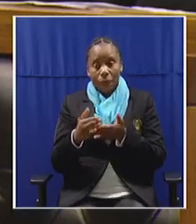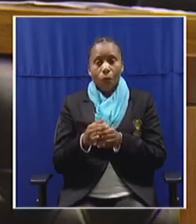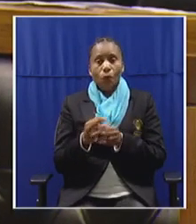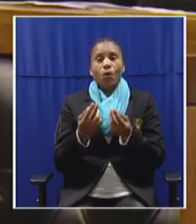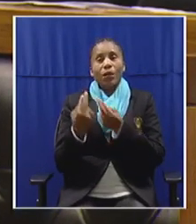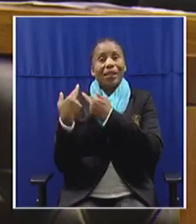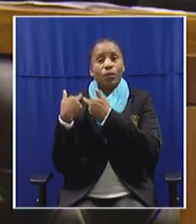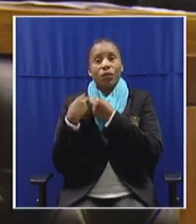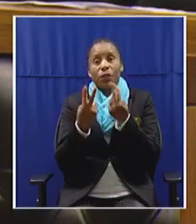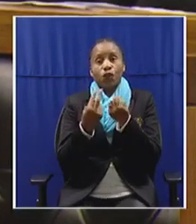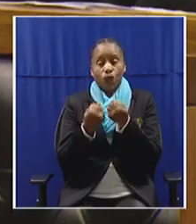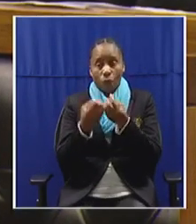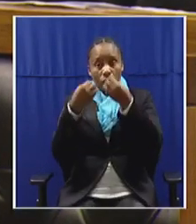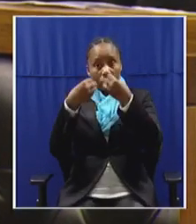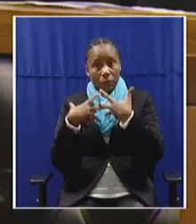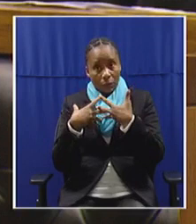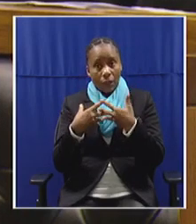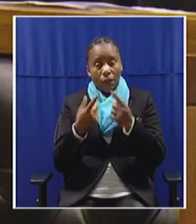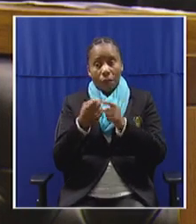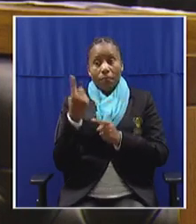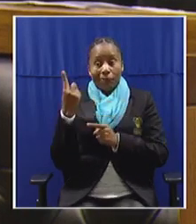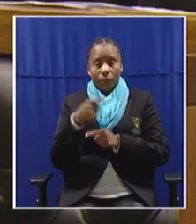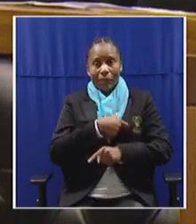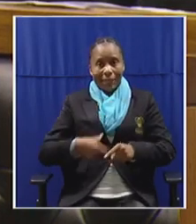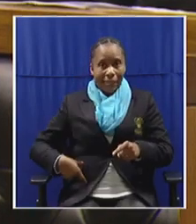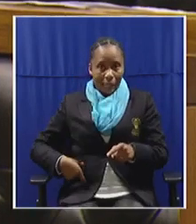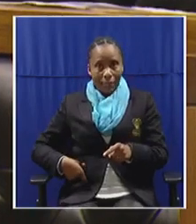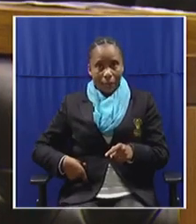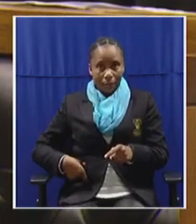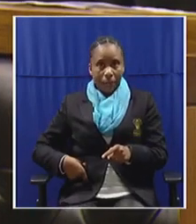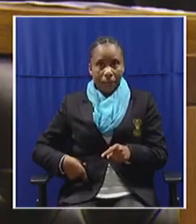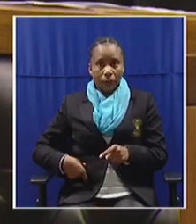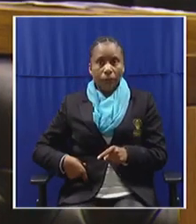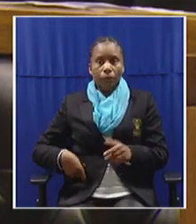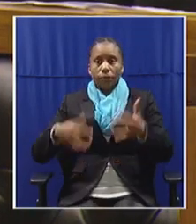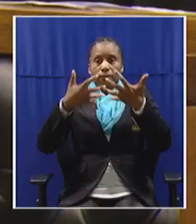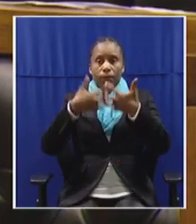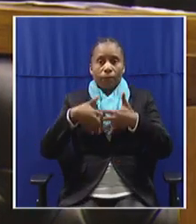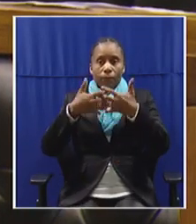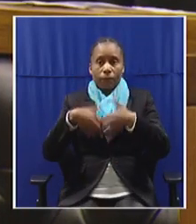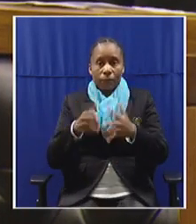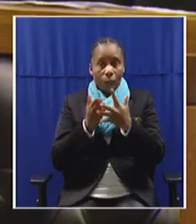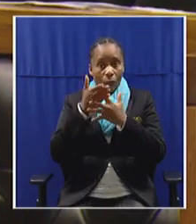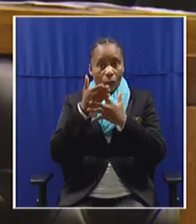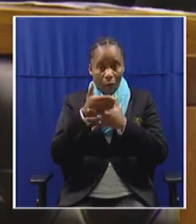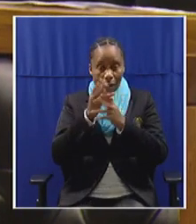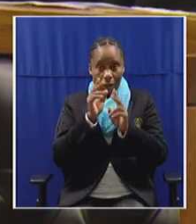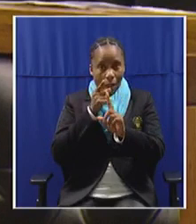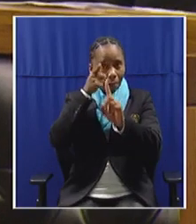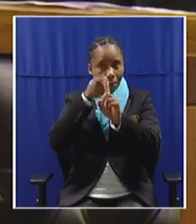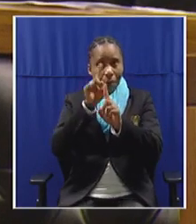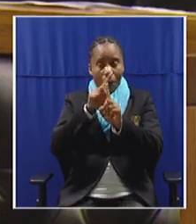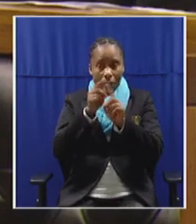responsibilities delegated to us by the President is to coordinate intervention aimed at stimulating